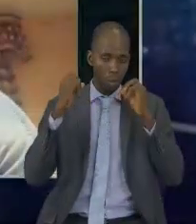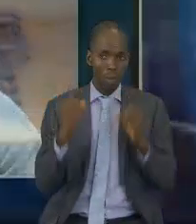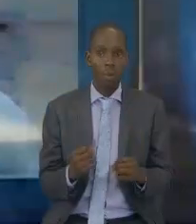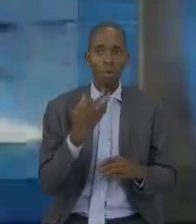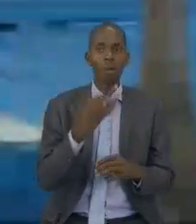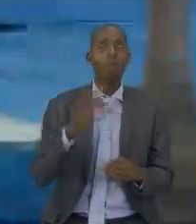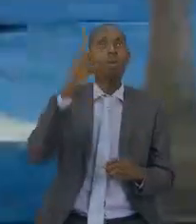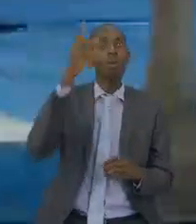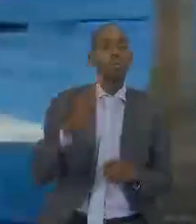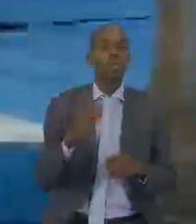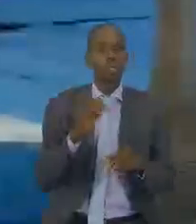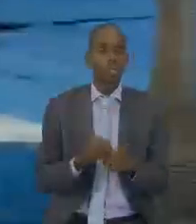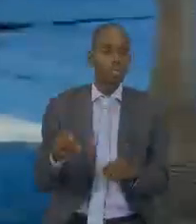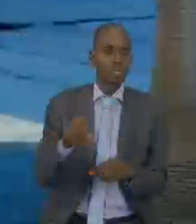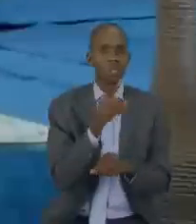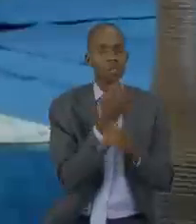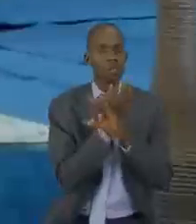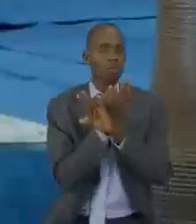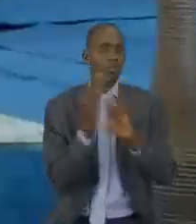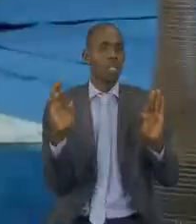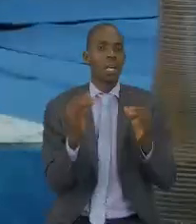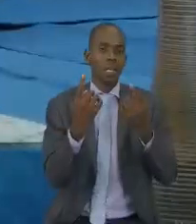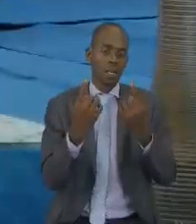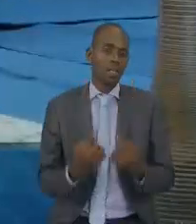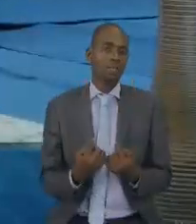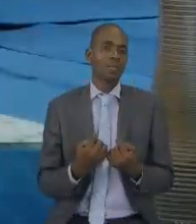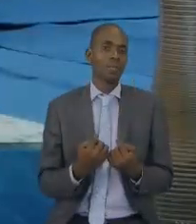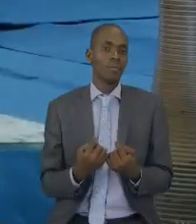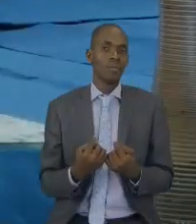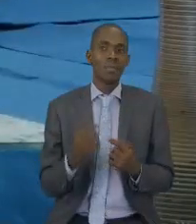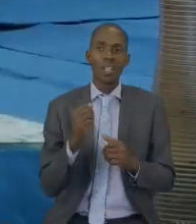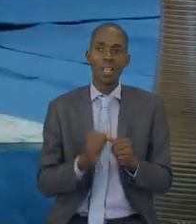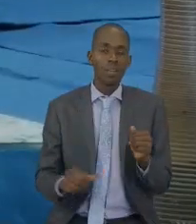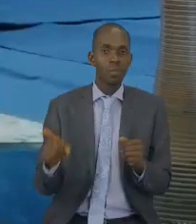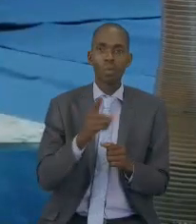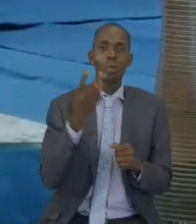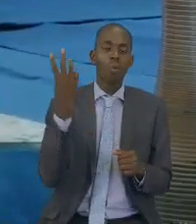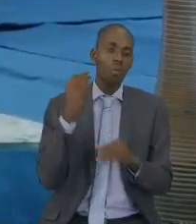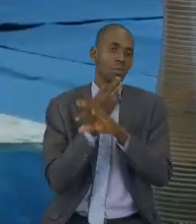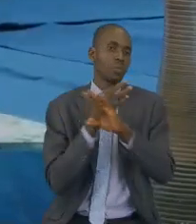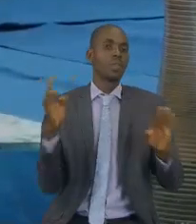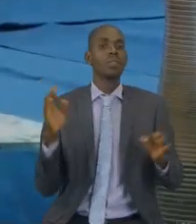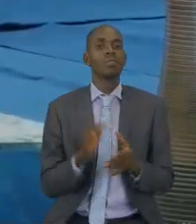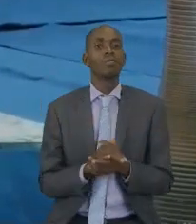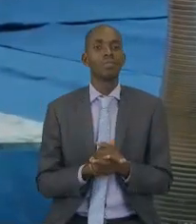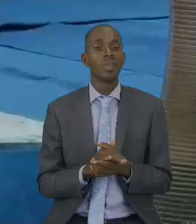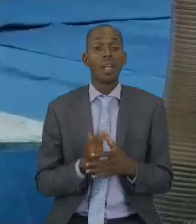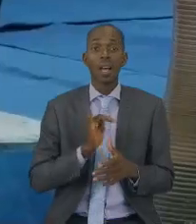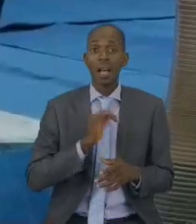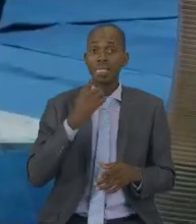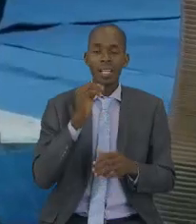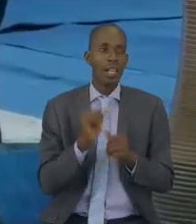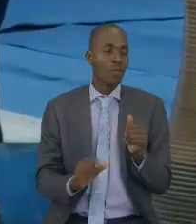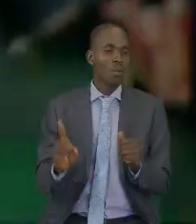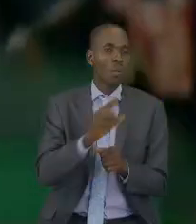God in their freedom came. Everyone was free. I said